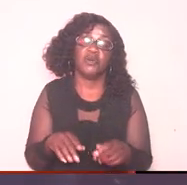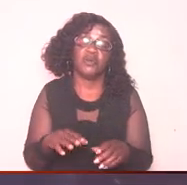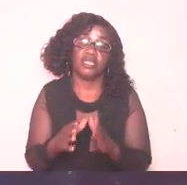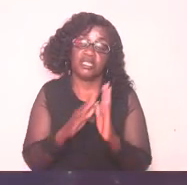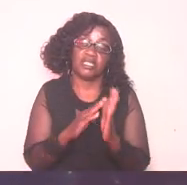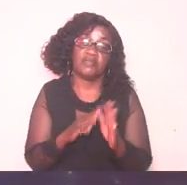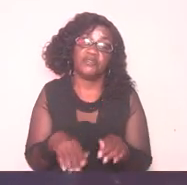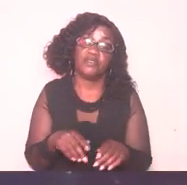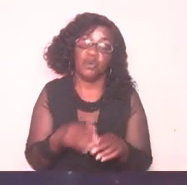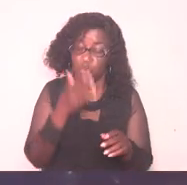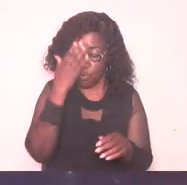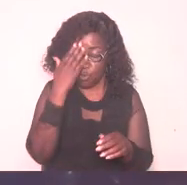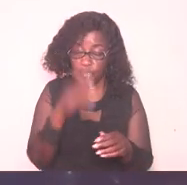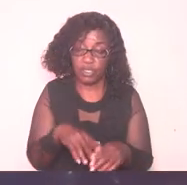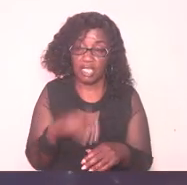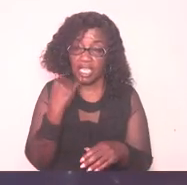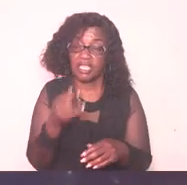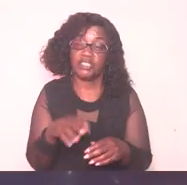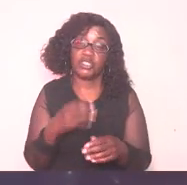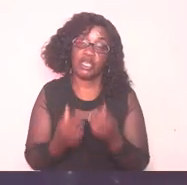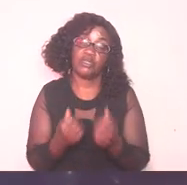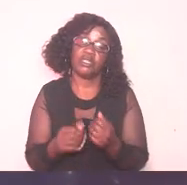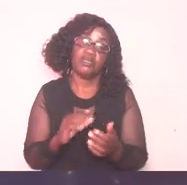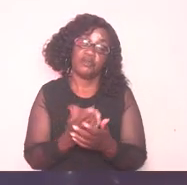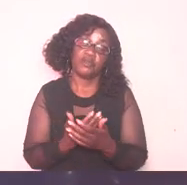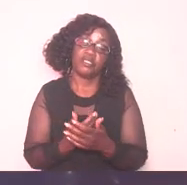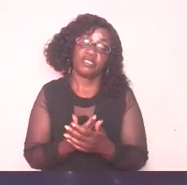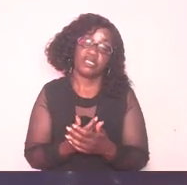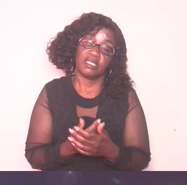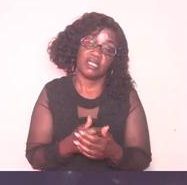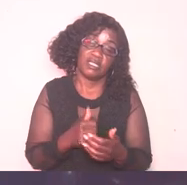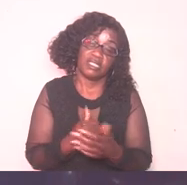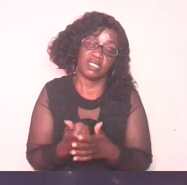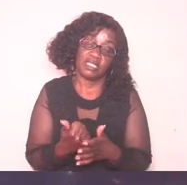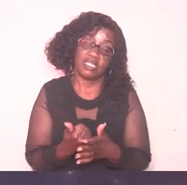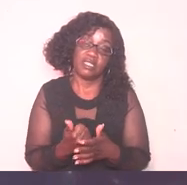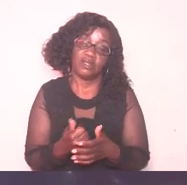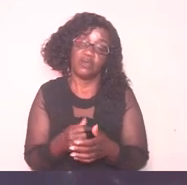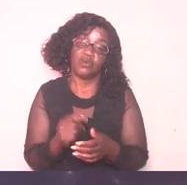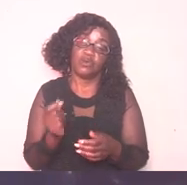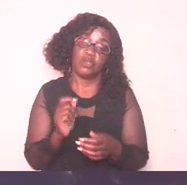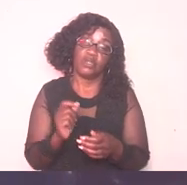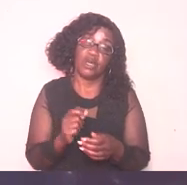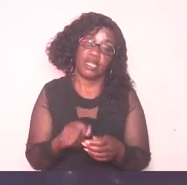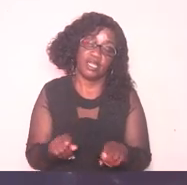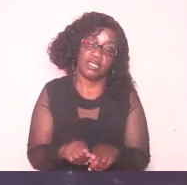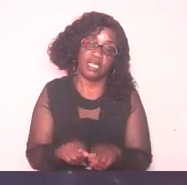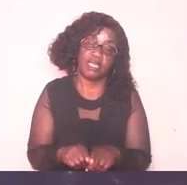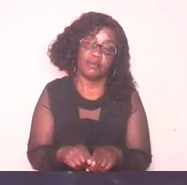to law as who is a child and how do you prosecute these individuals in terms of like enacting laws. That impact that exists means individuals are